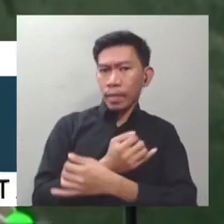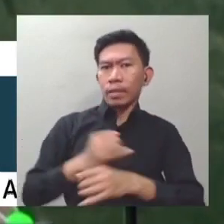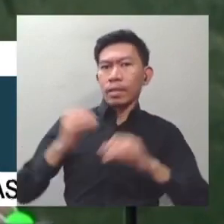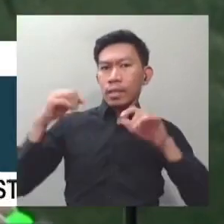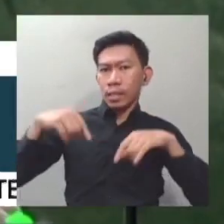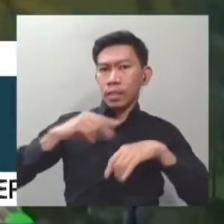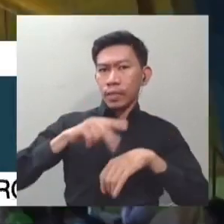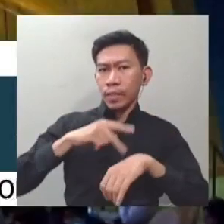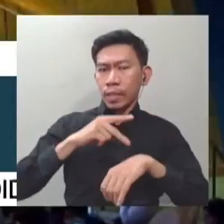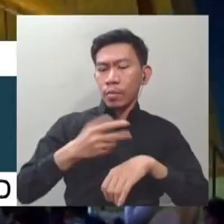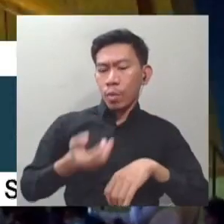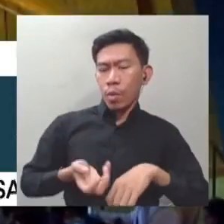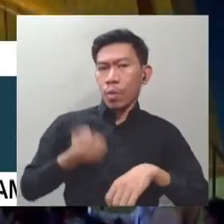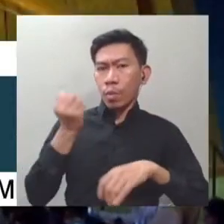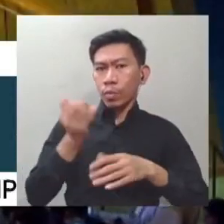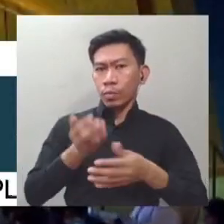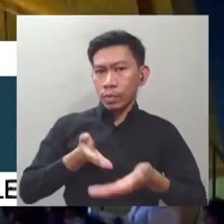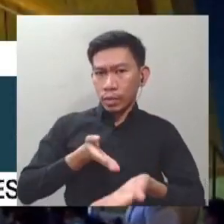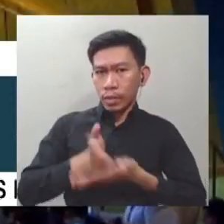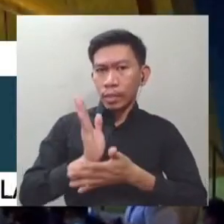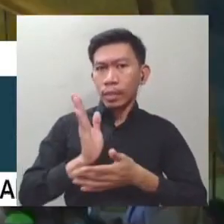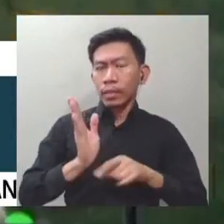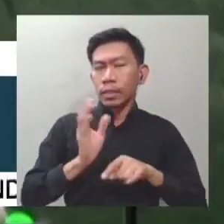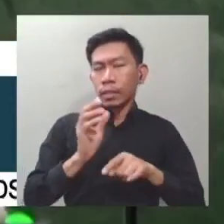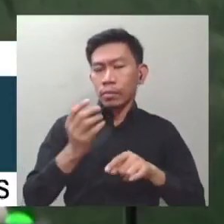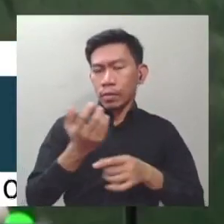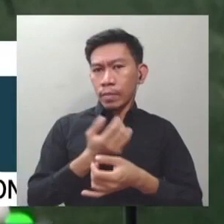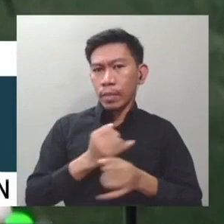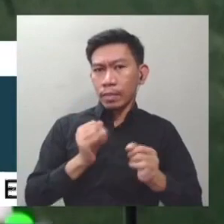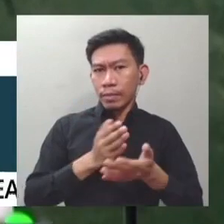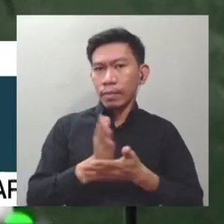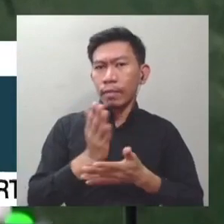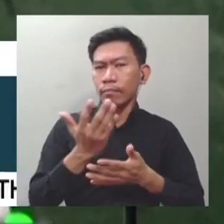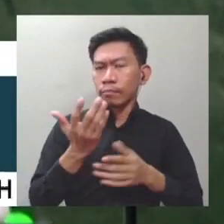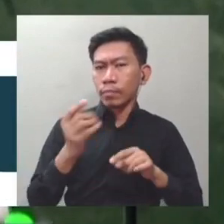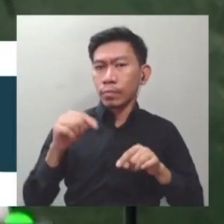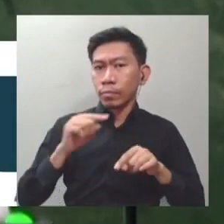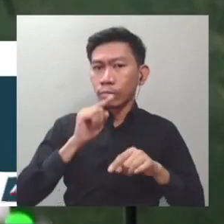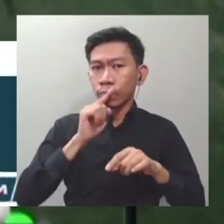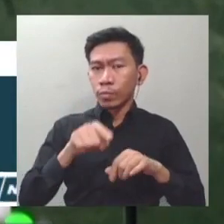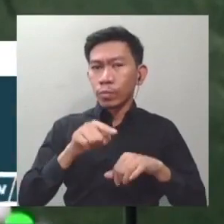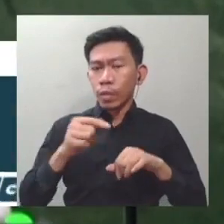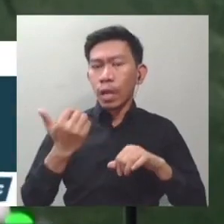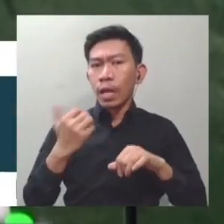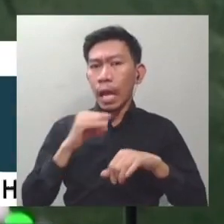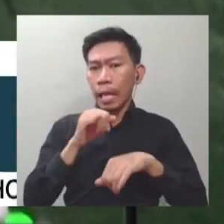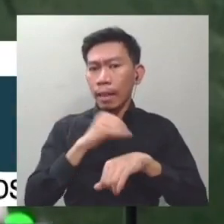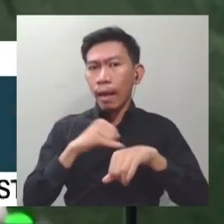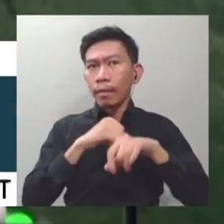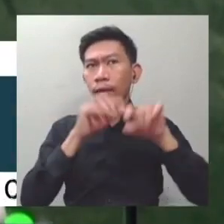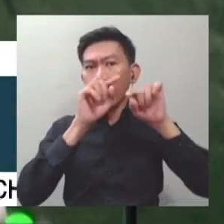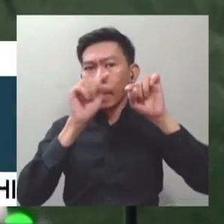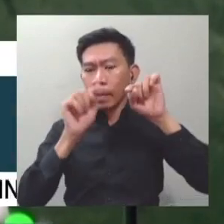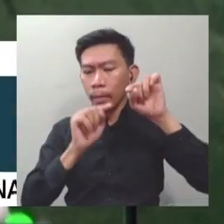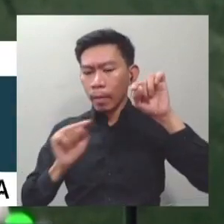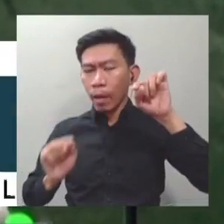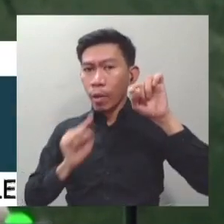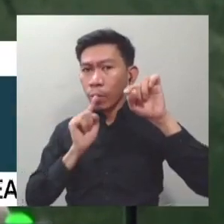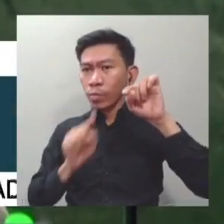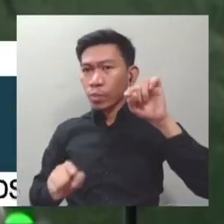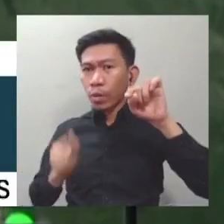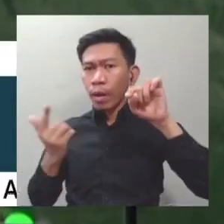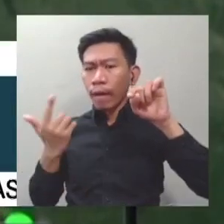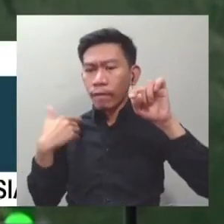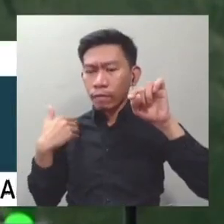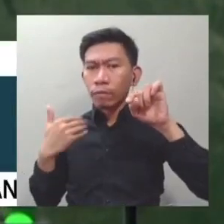and territorial integrity. As an archipelagic state whose destiny is intimately linked with the oceans, the